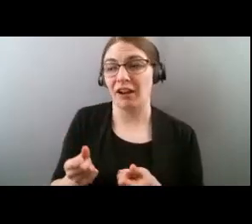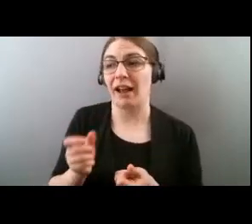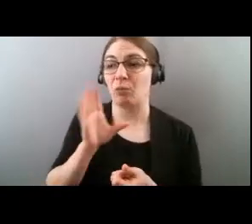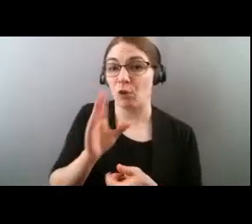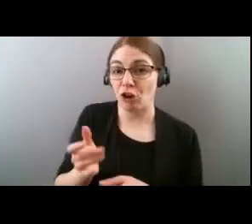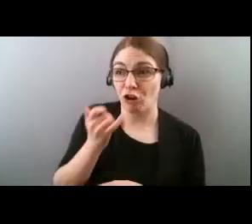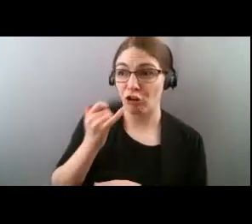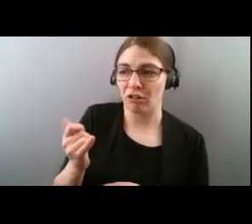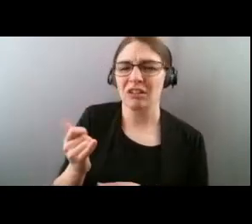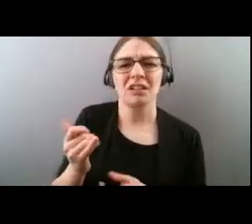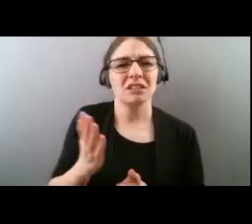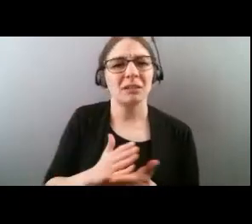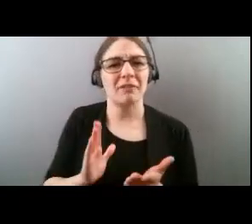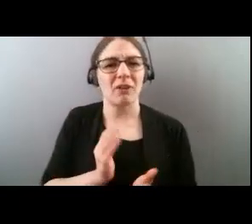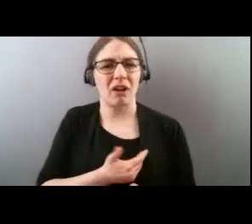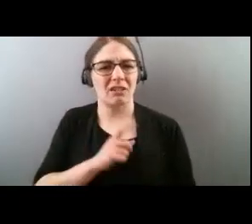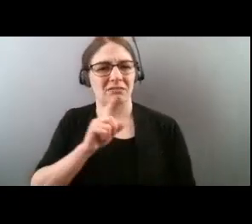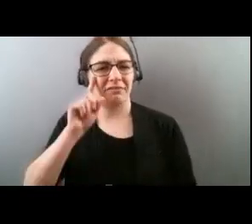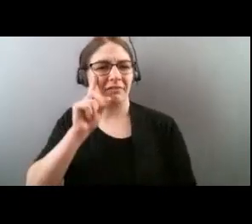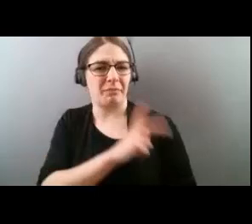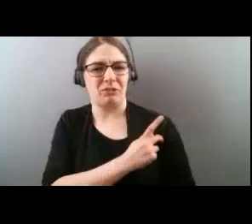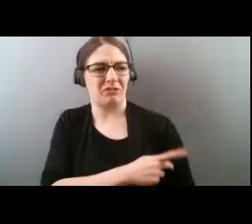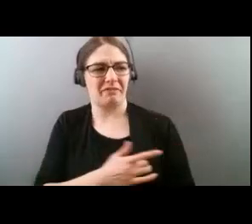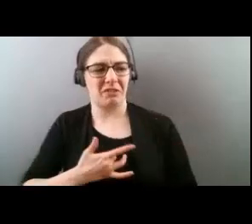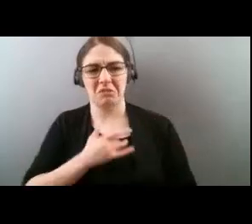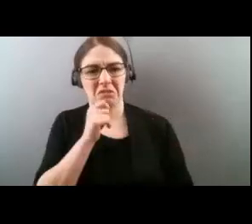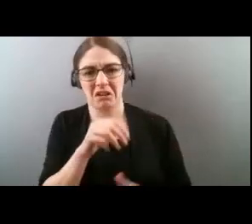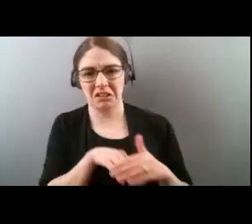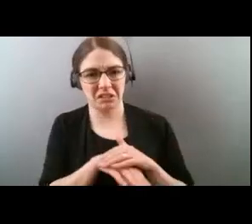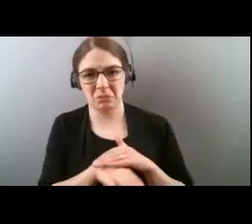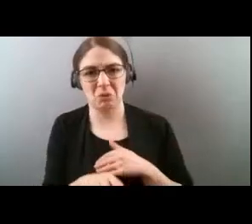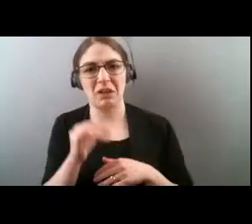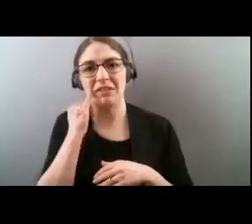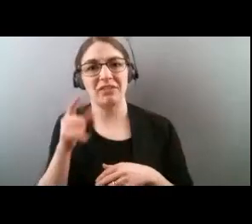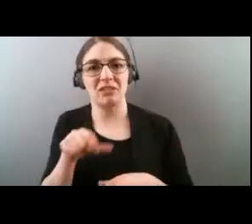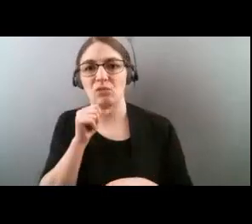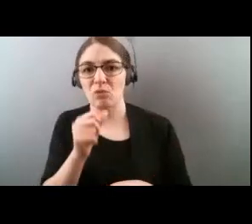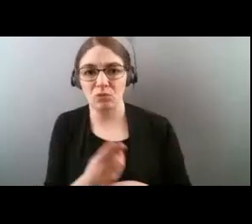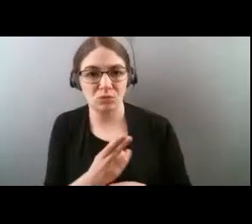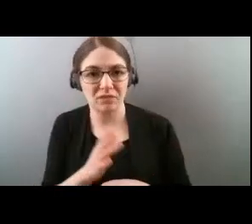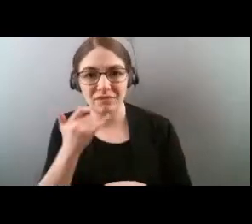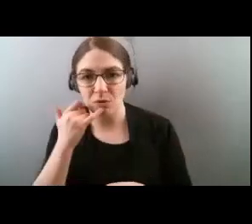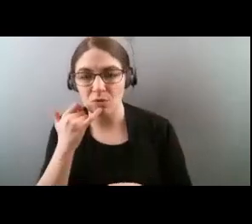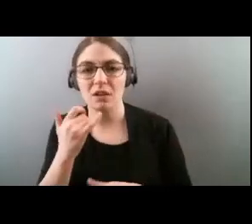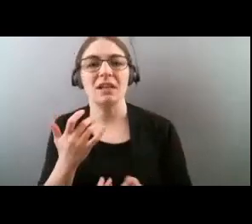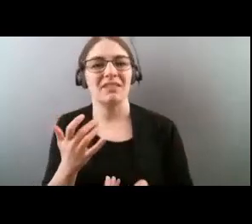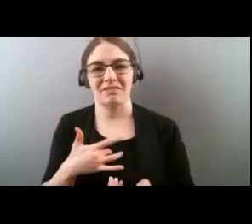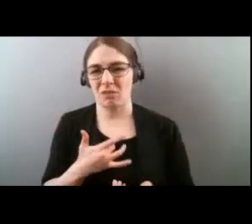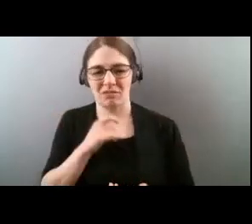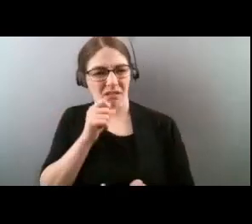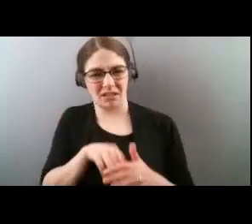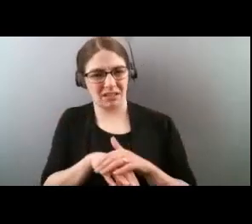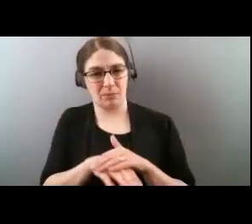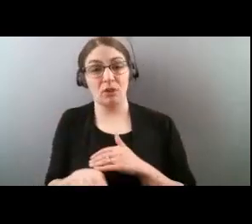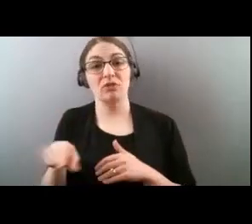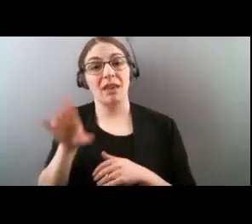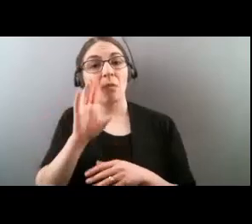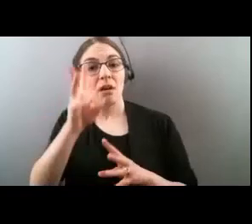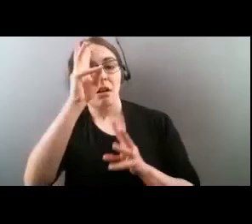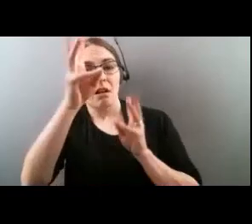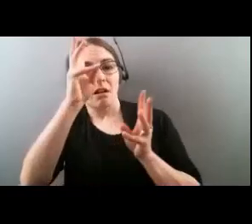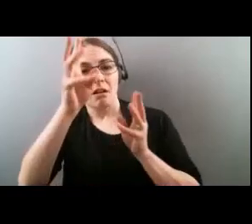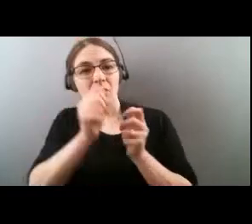our deaf patients and patients who do not use the phone using their voice. So they would come up with ideas to talk